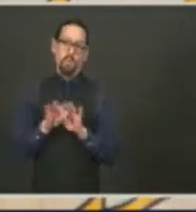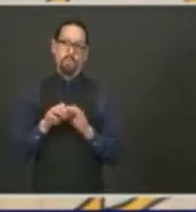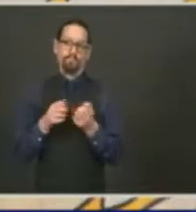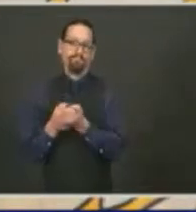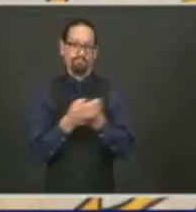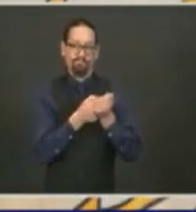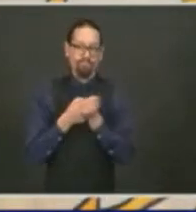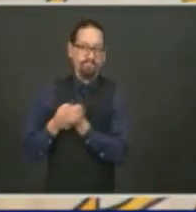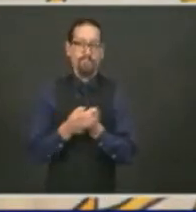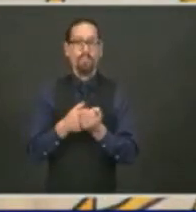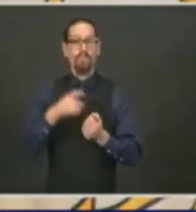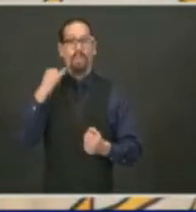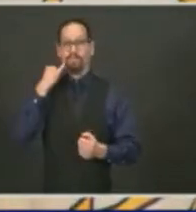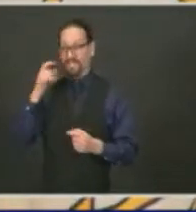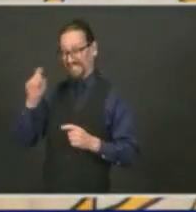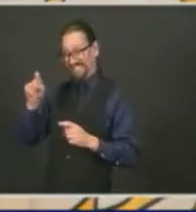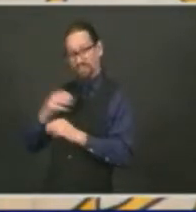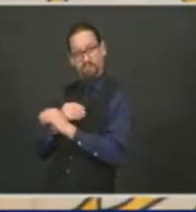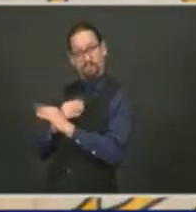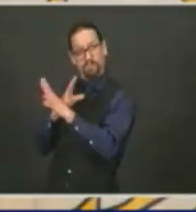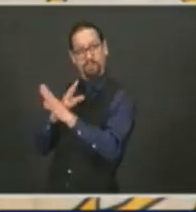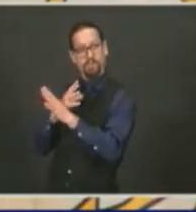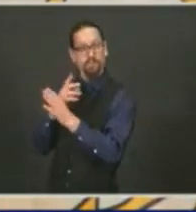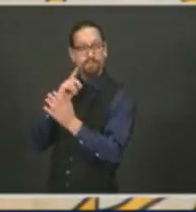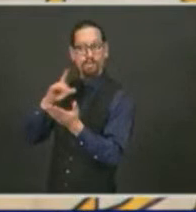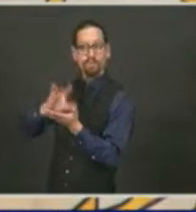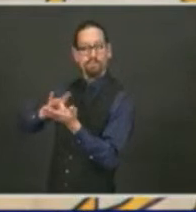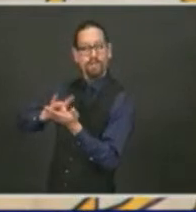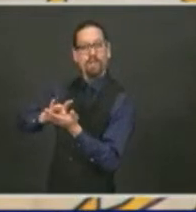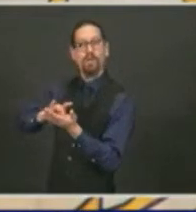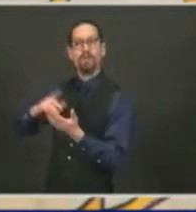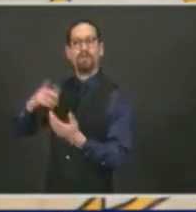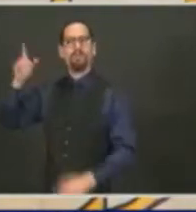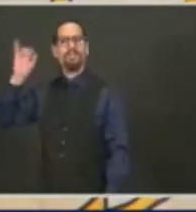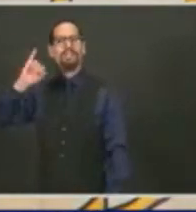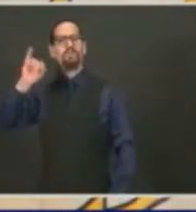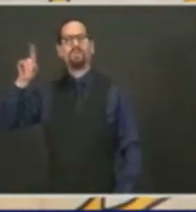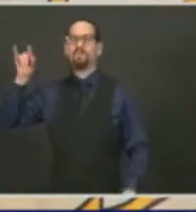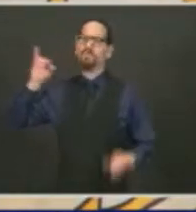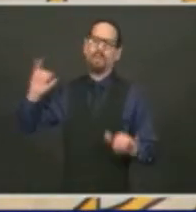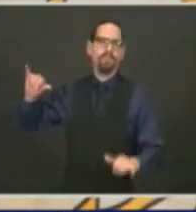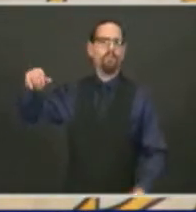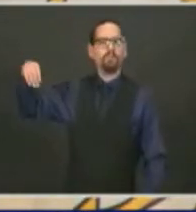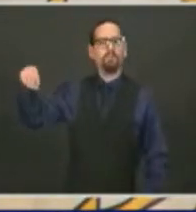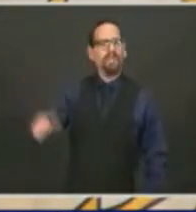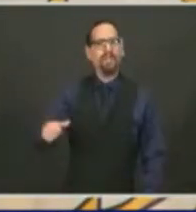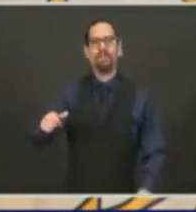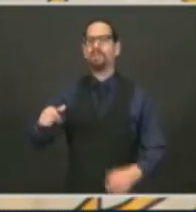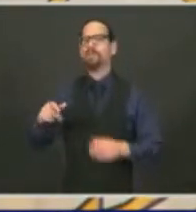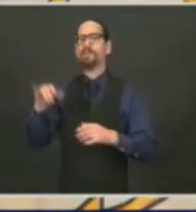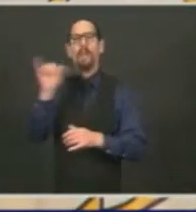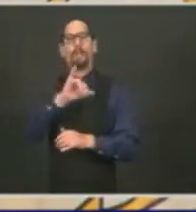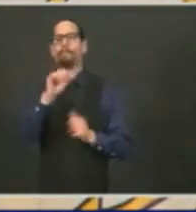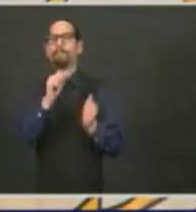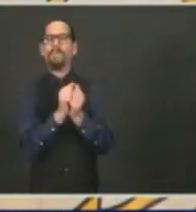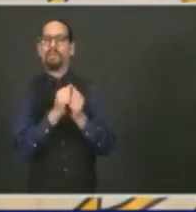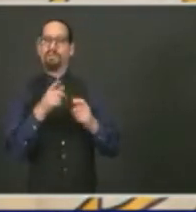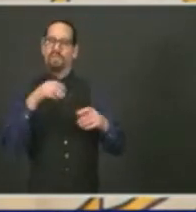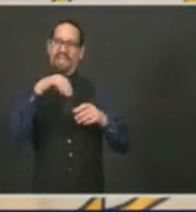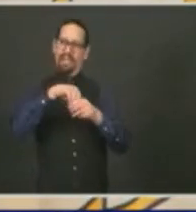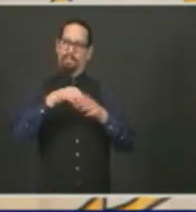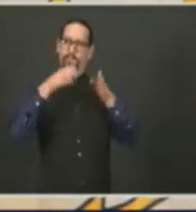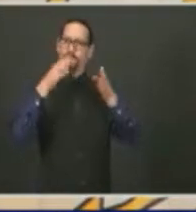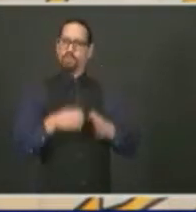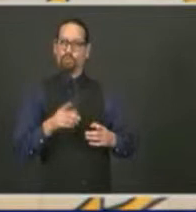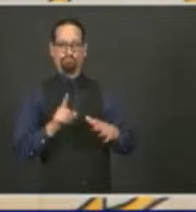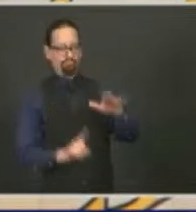to be covered equal to in-person visits. One of the areas that is extremely helpful for is, visiting a therapist. So